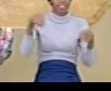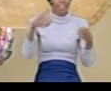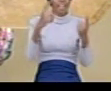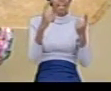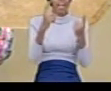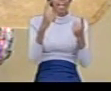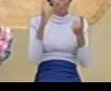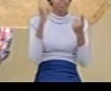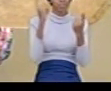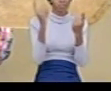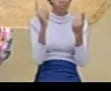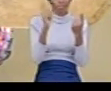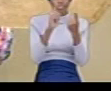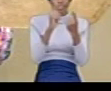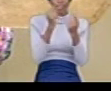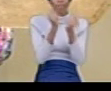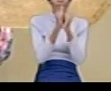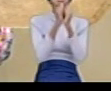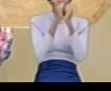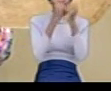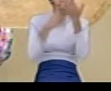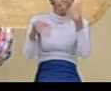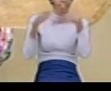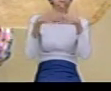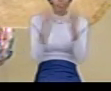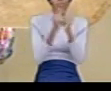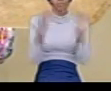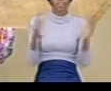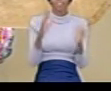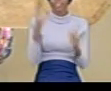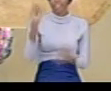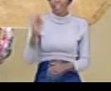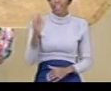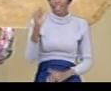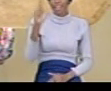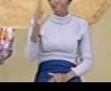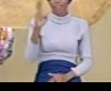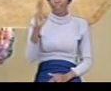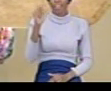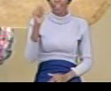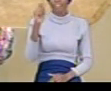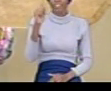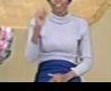to heaven without.